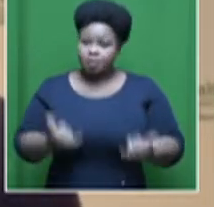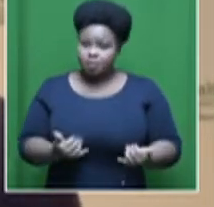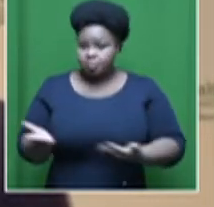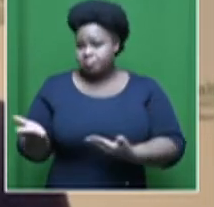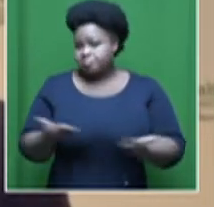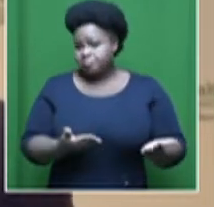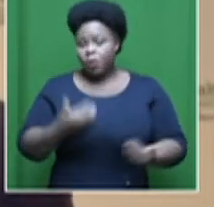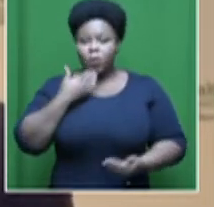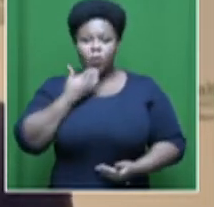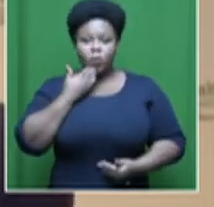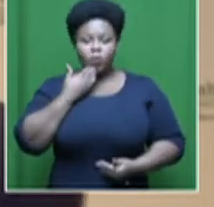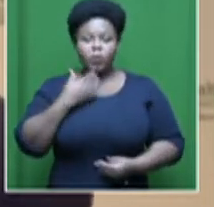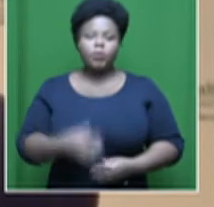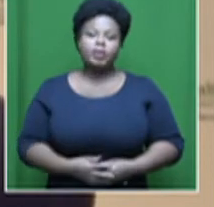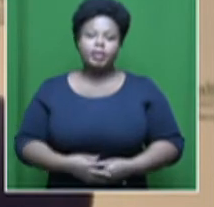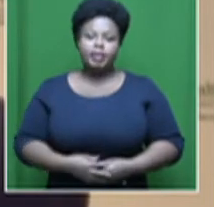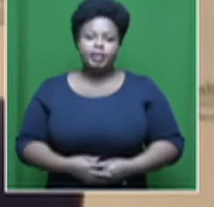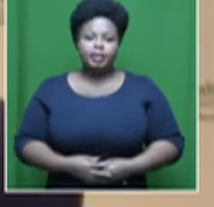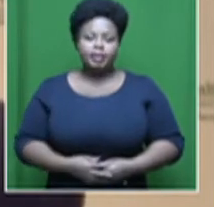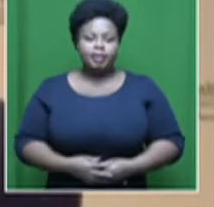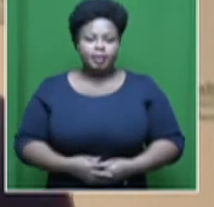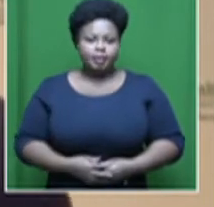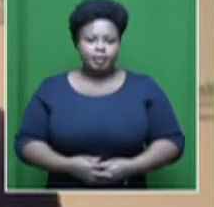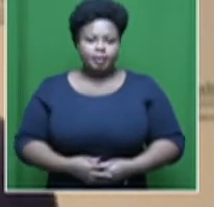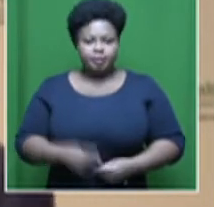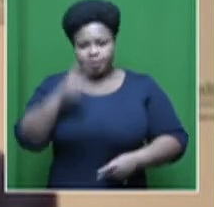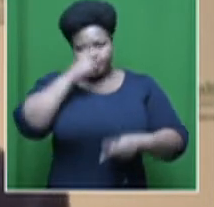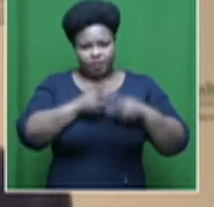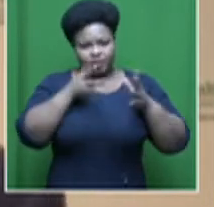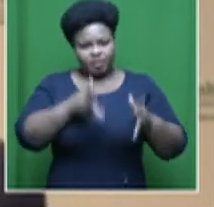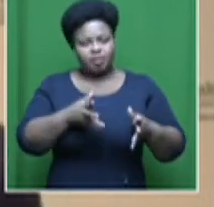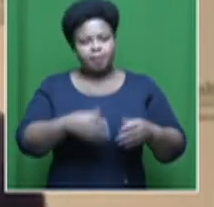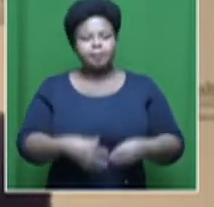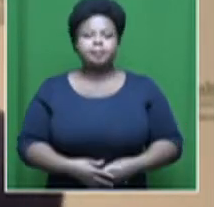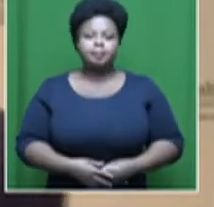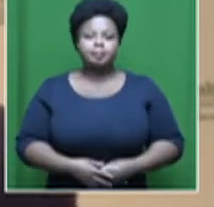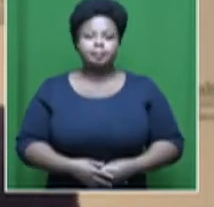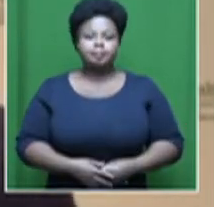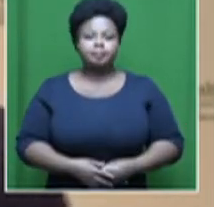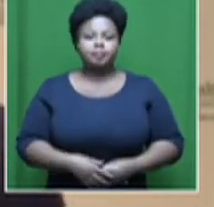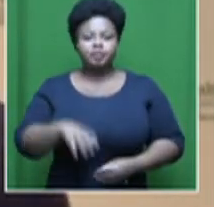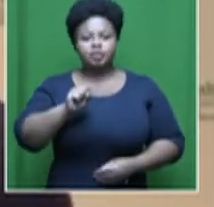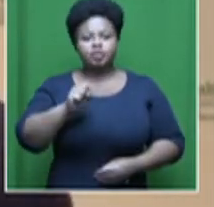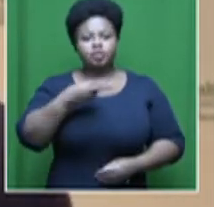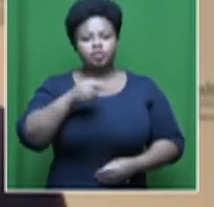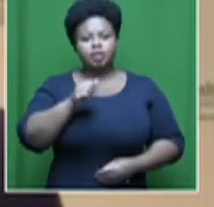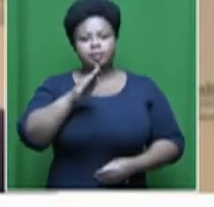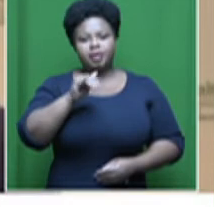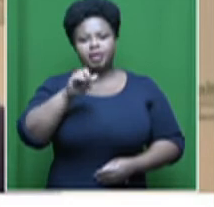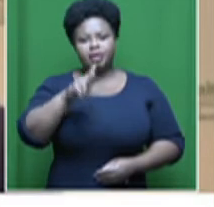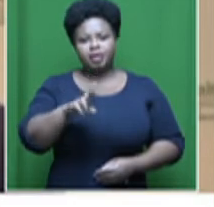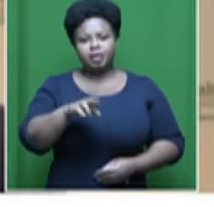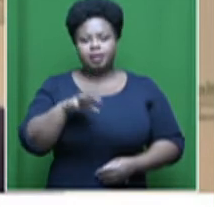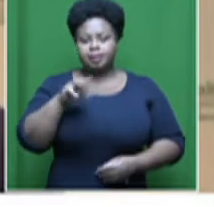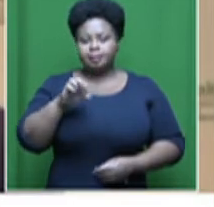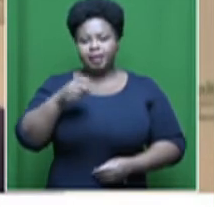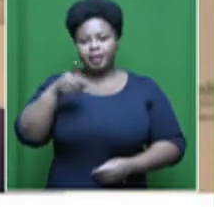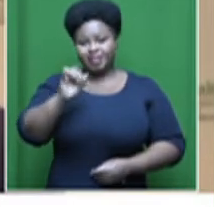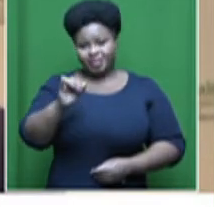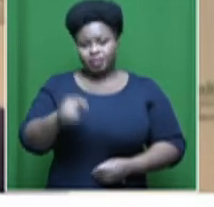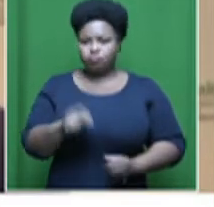bring to the fore Professor Shabir Madhi, who